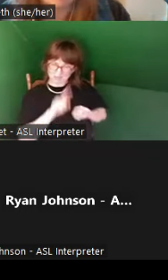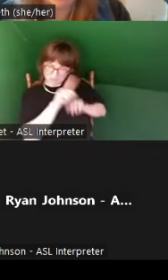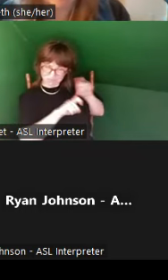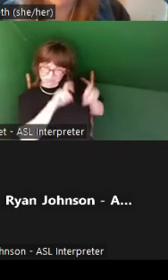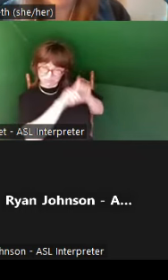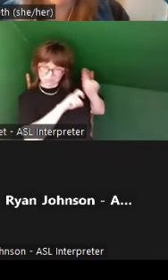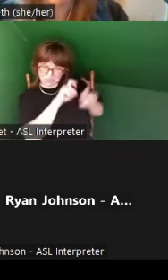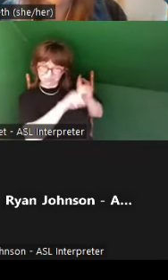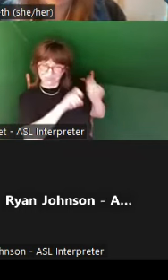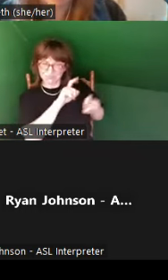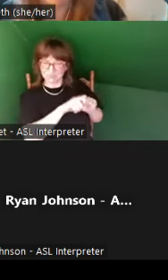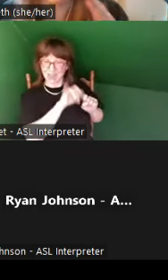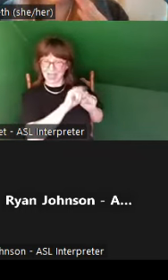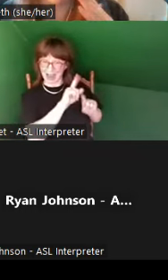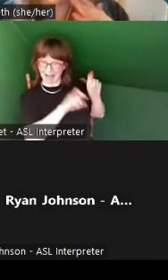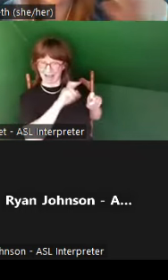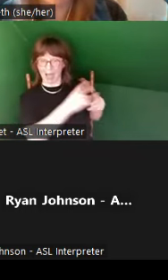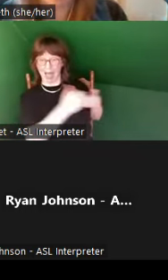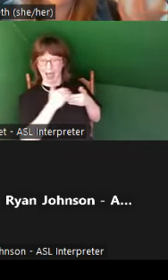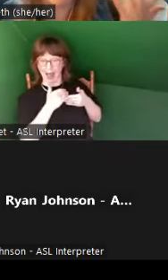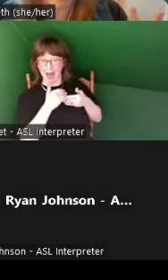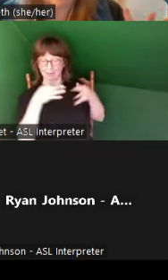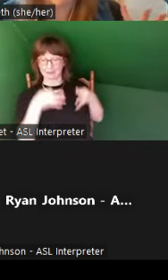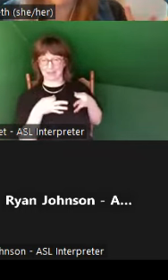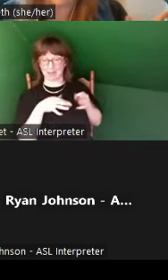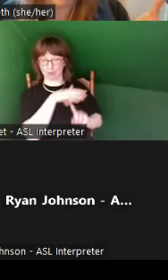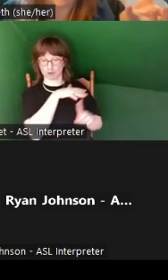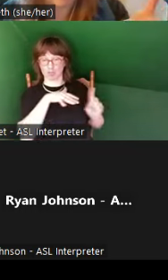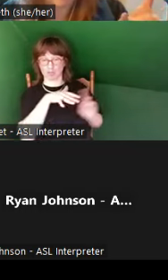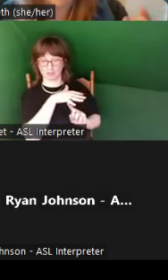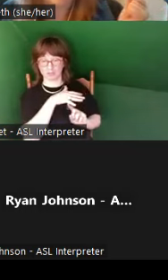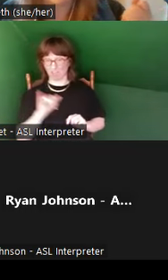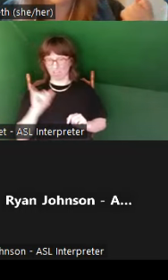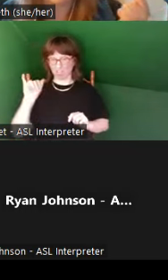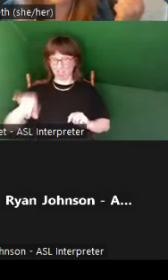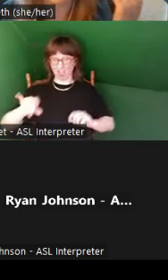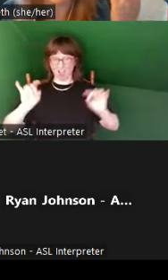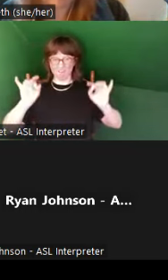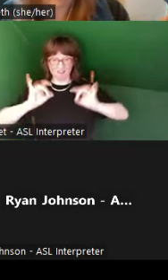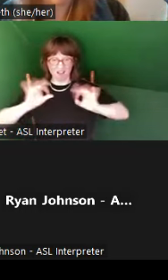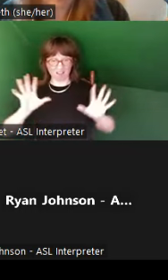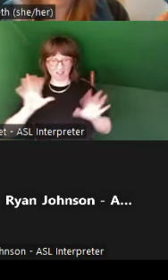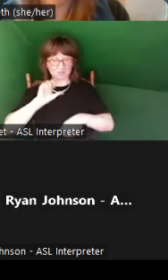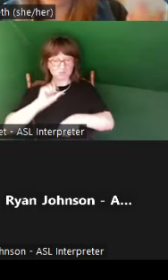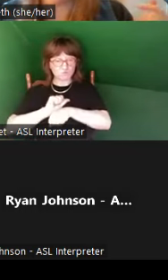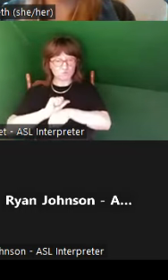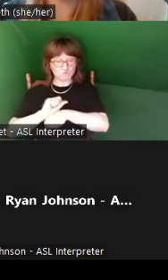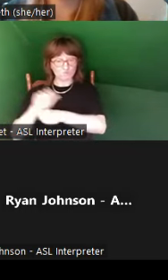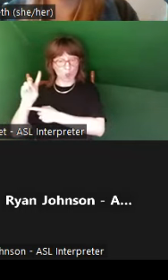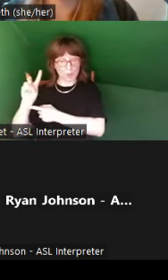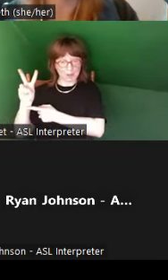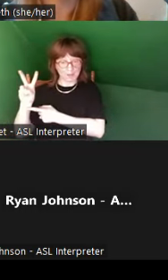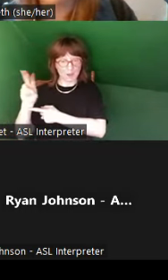help establish context and determine whether that act of violence was domestic violence or